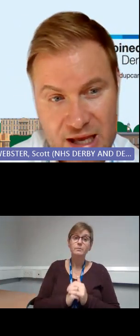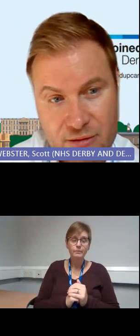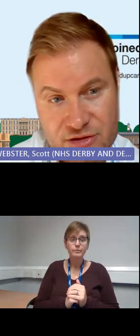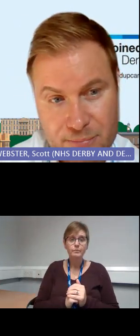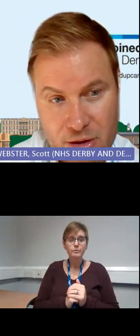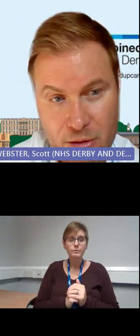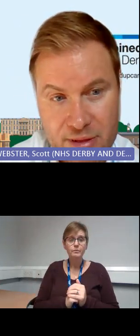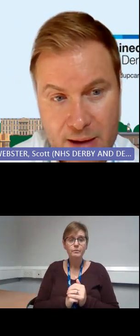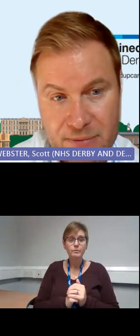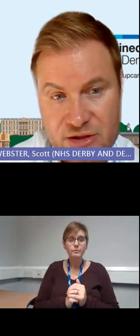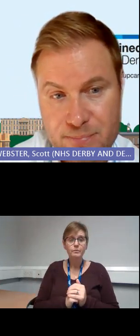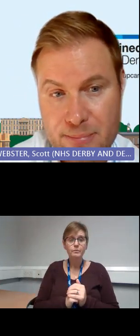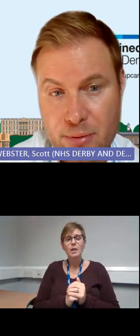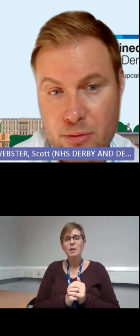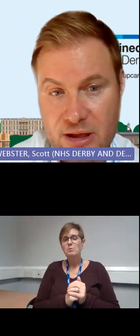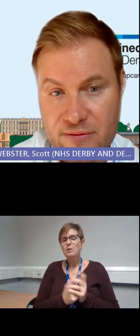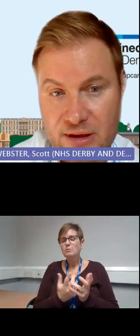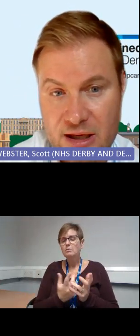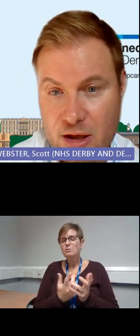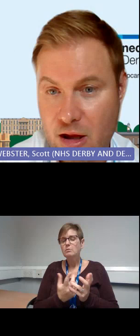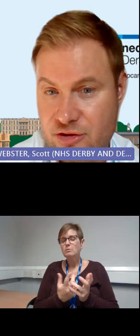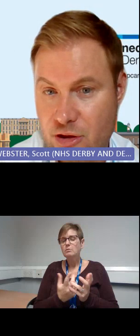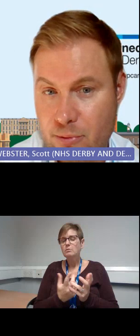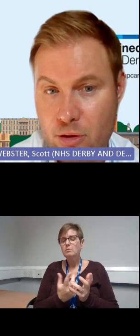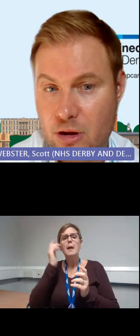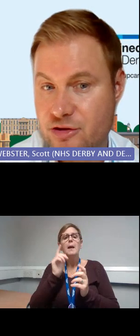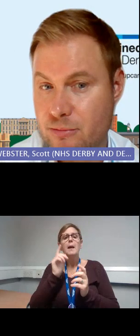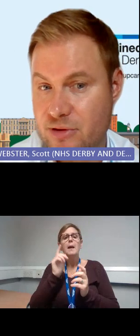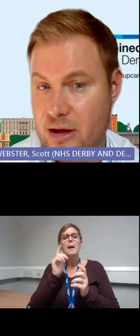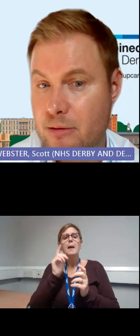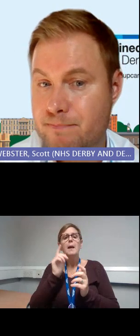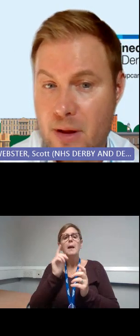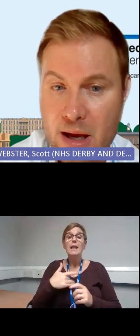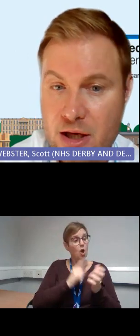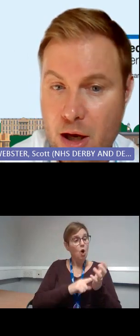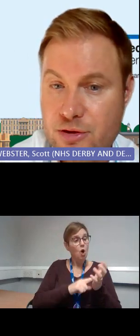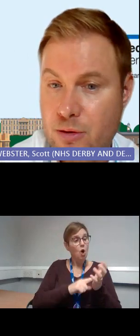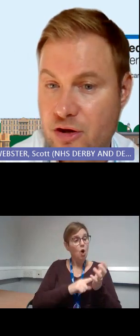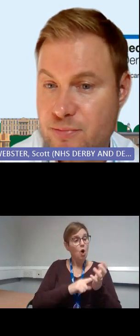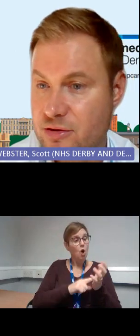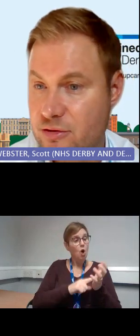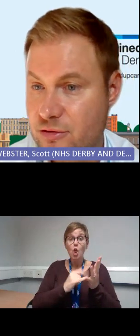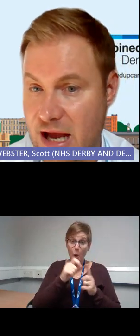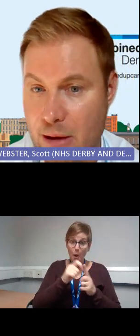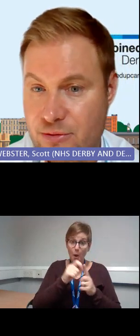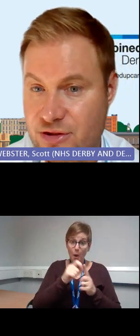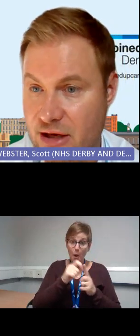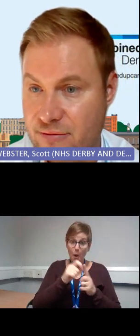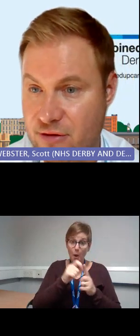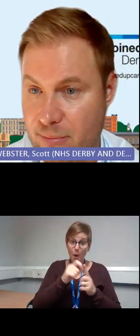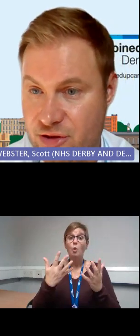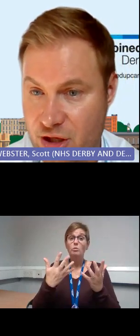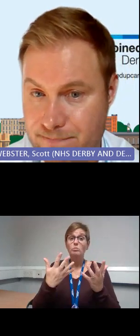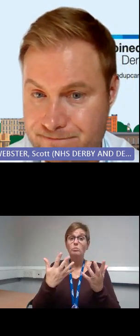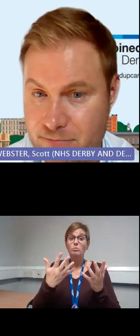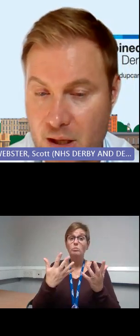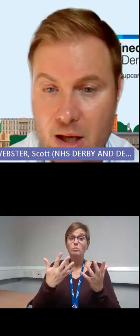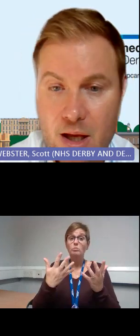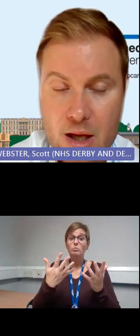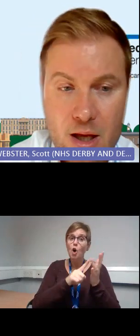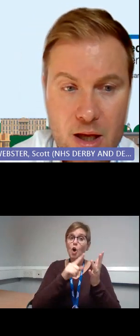Other key areas to pick up there is people who live in Glossop or Glossop Dale may go to hospitals outside of